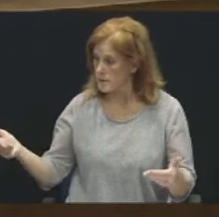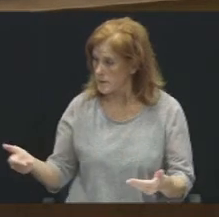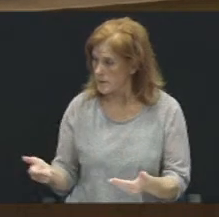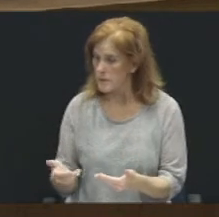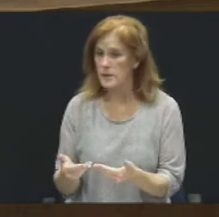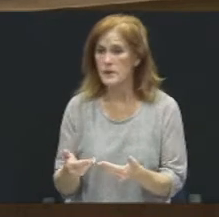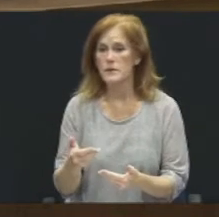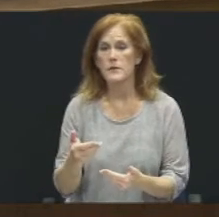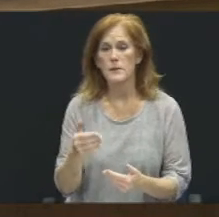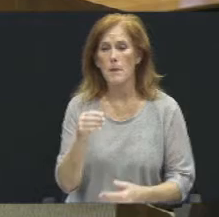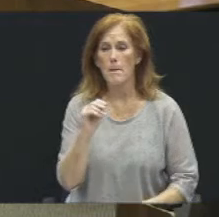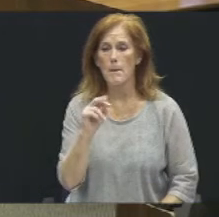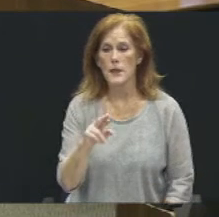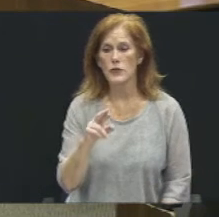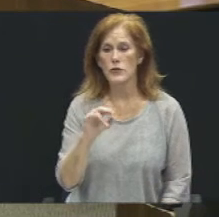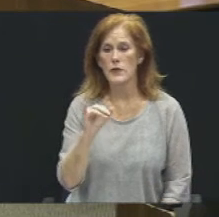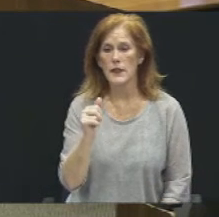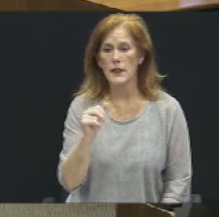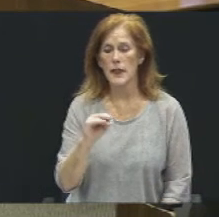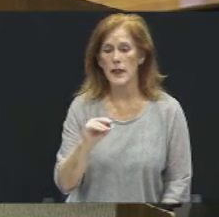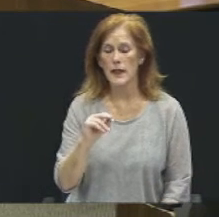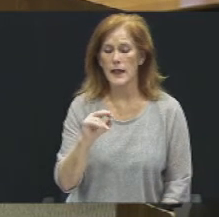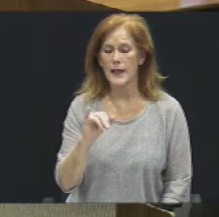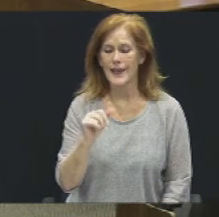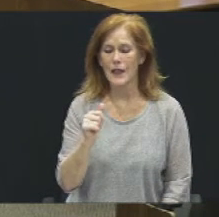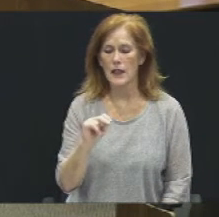I'll introduce Mr. Ian Fleming.